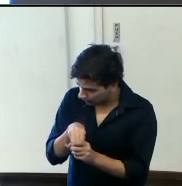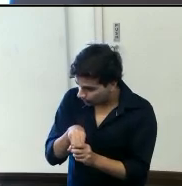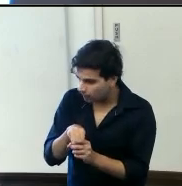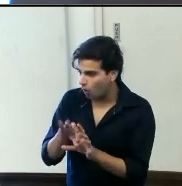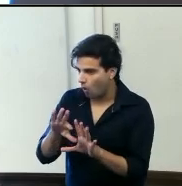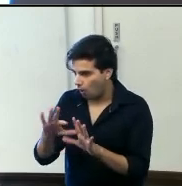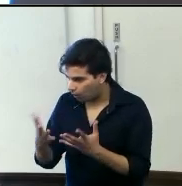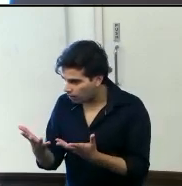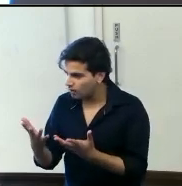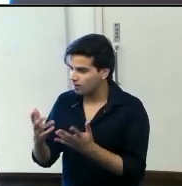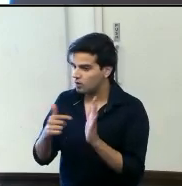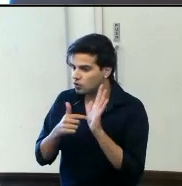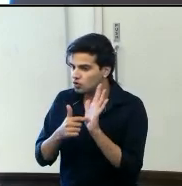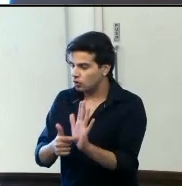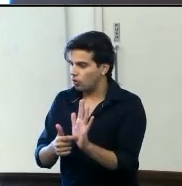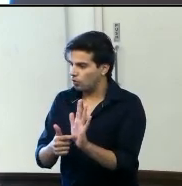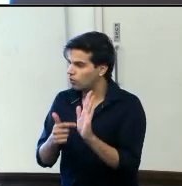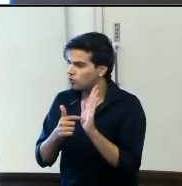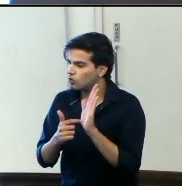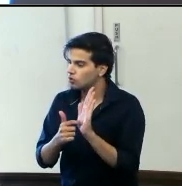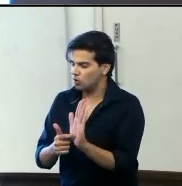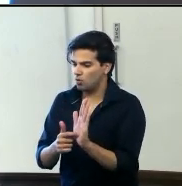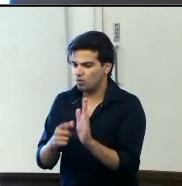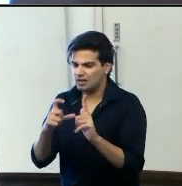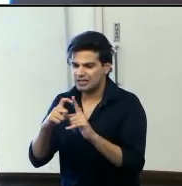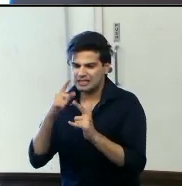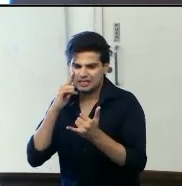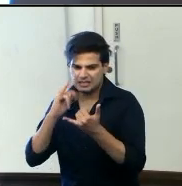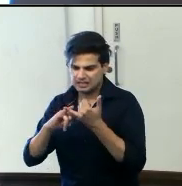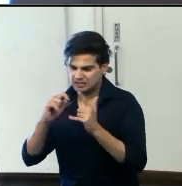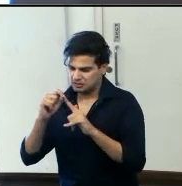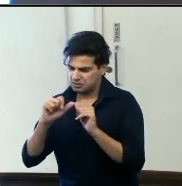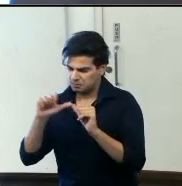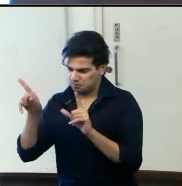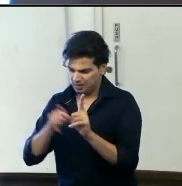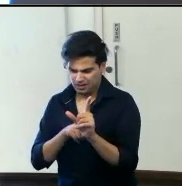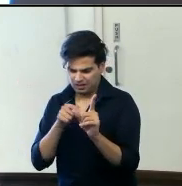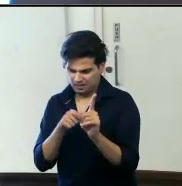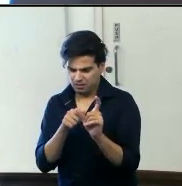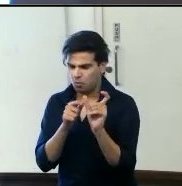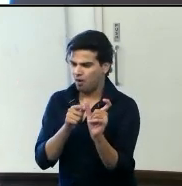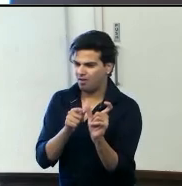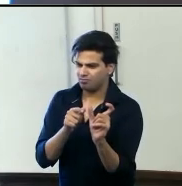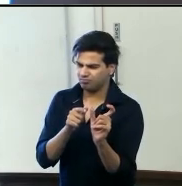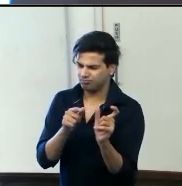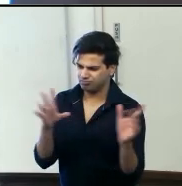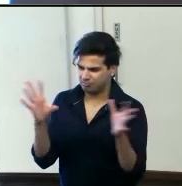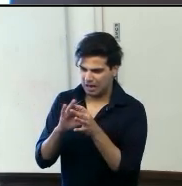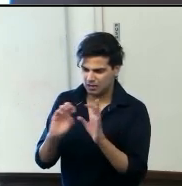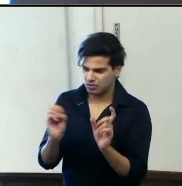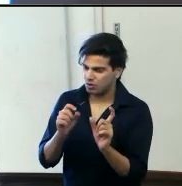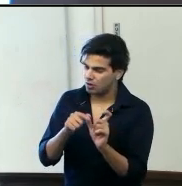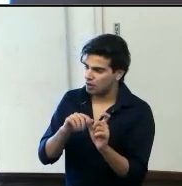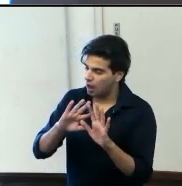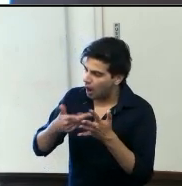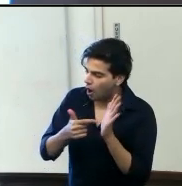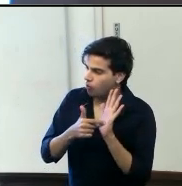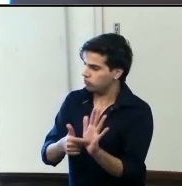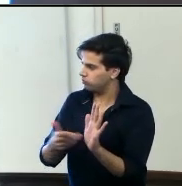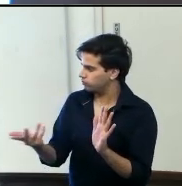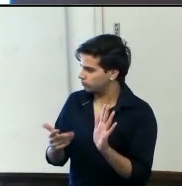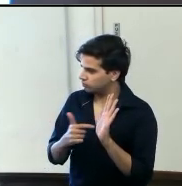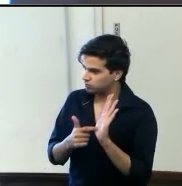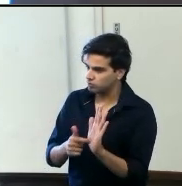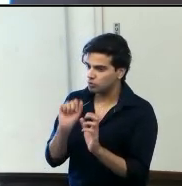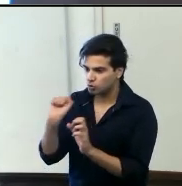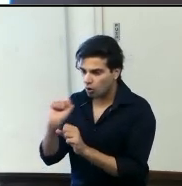or displaying it? Displaying is a smaller word. That's why I'm saying, how do you put forth your